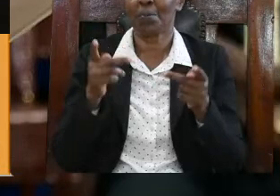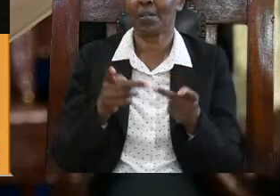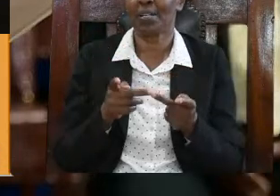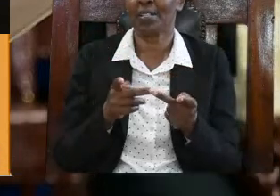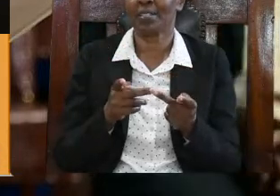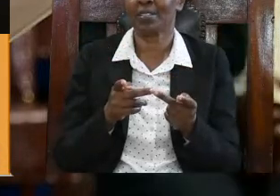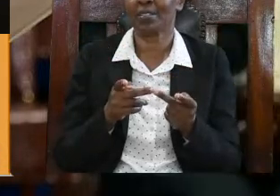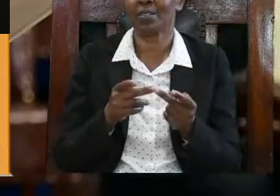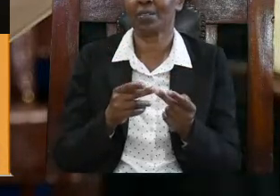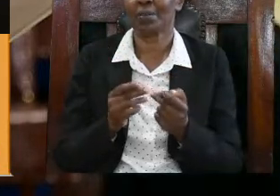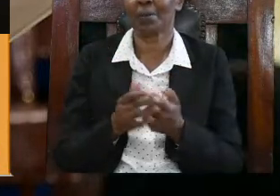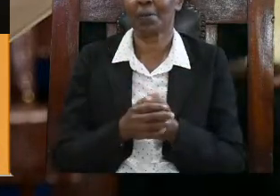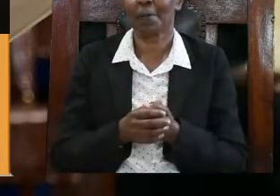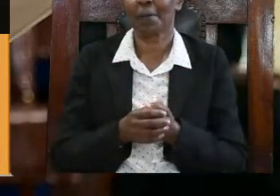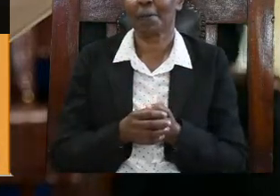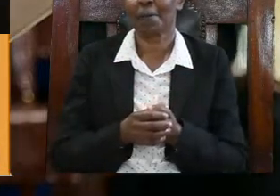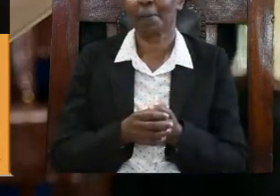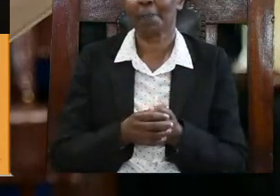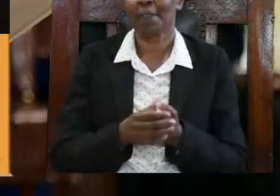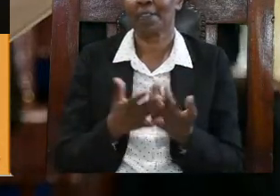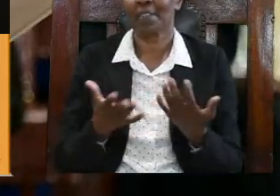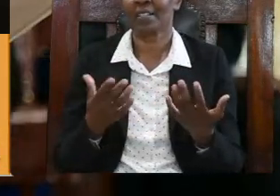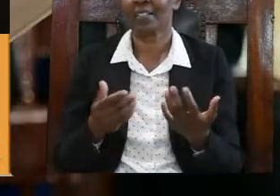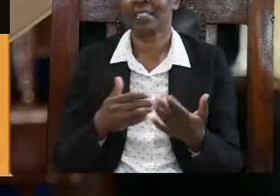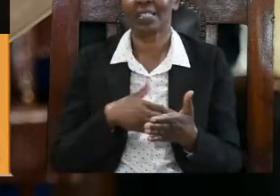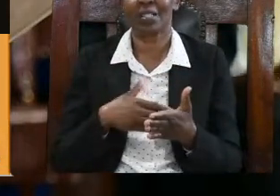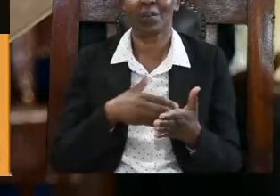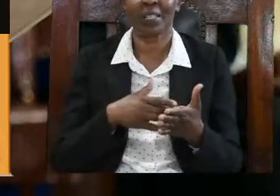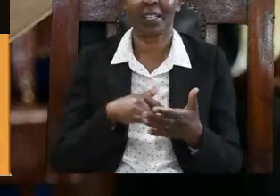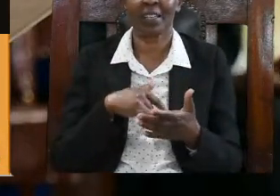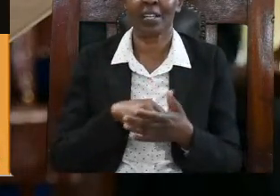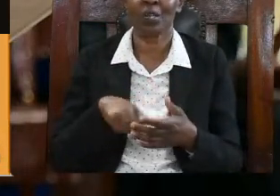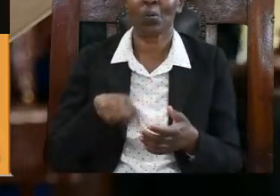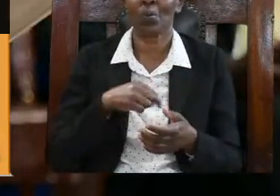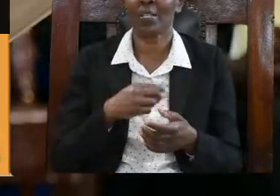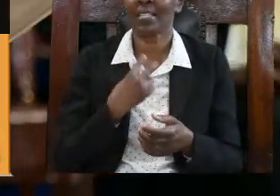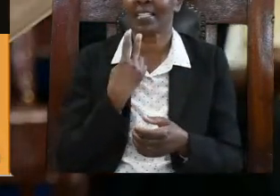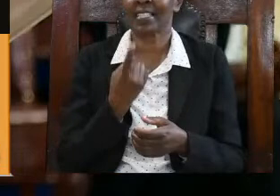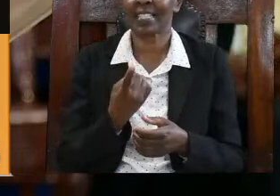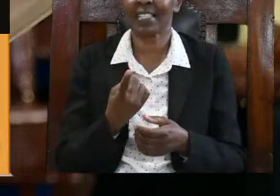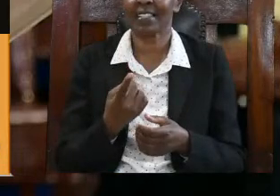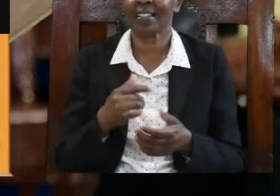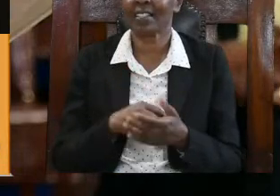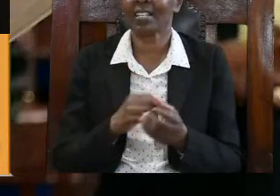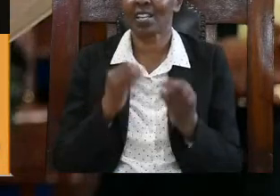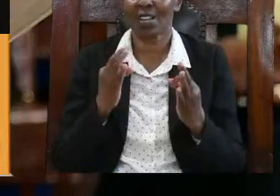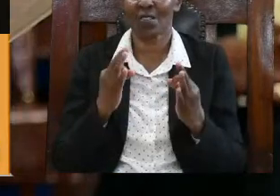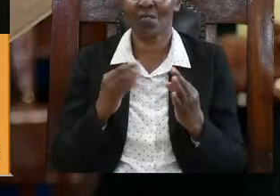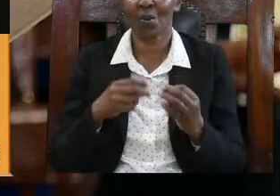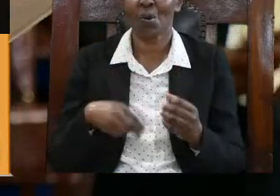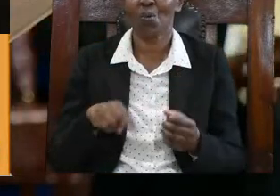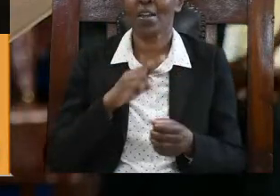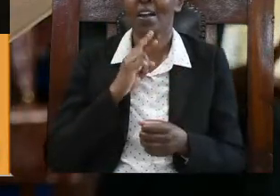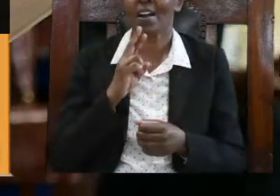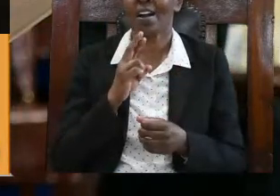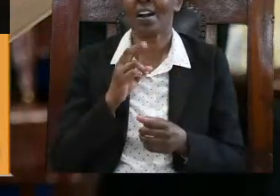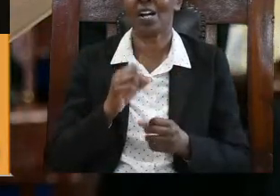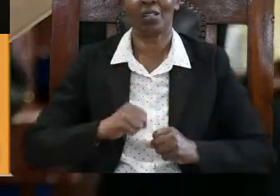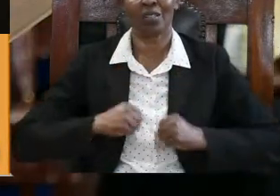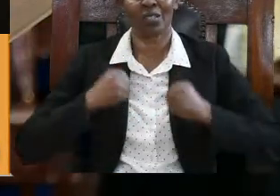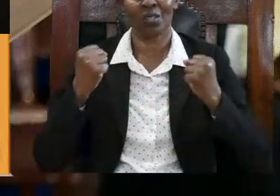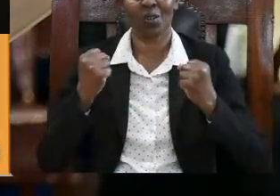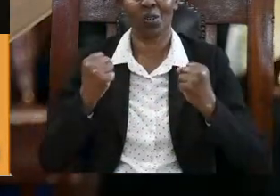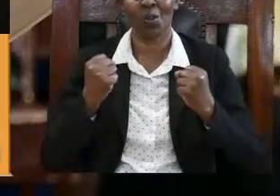as they have. And you know, these are weaknesses that we say, if we were strong, we might return the